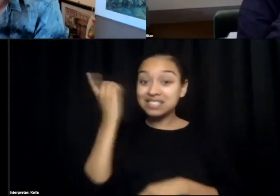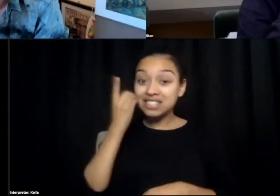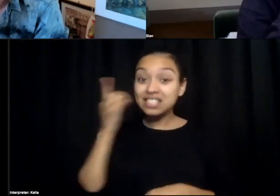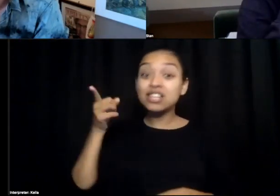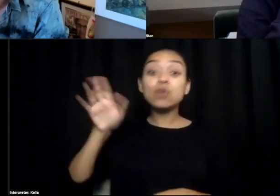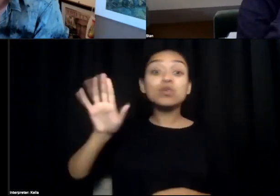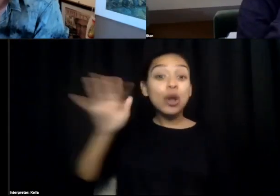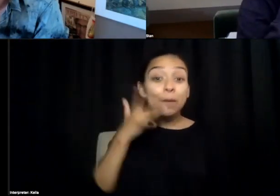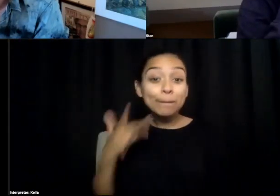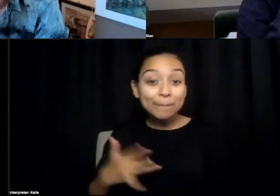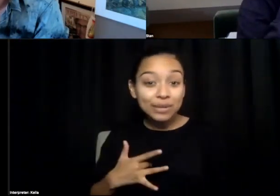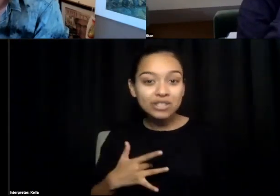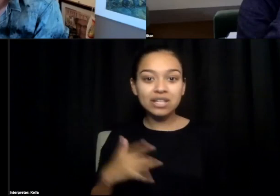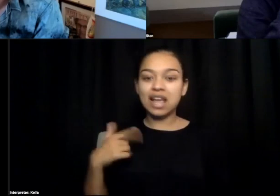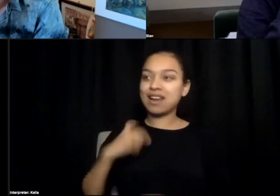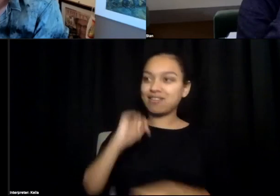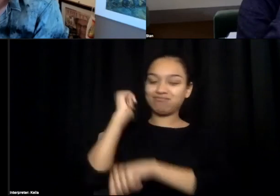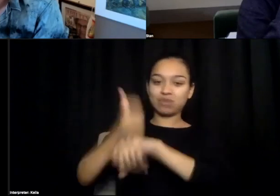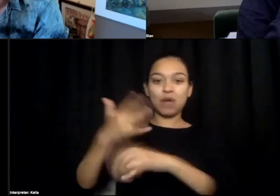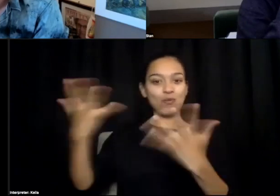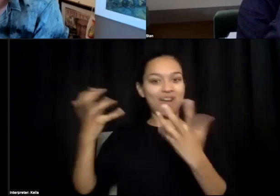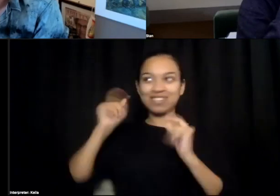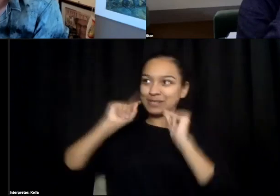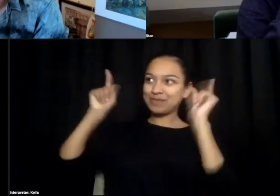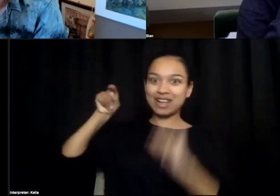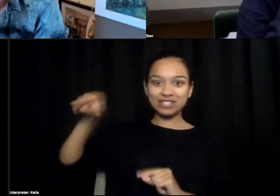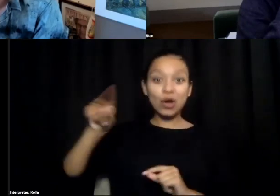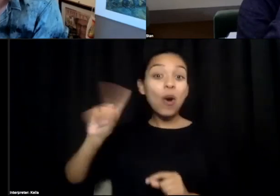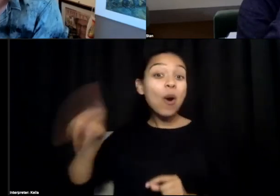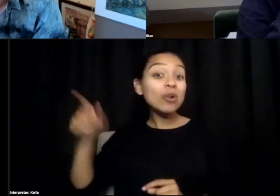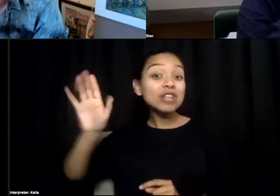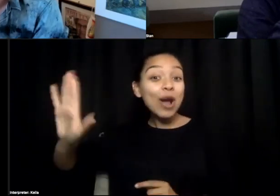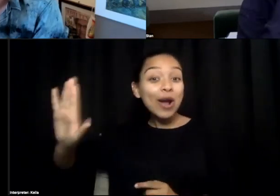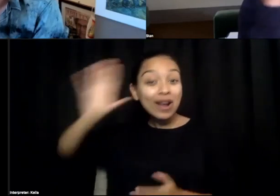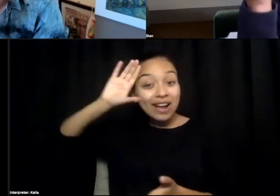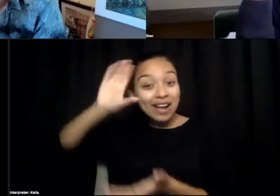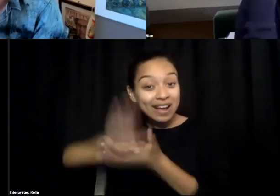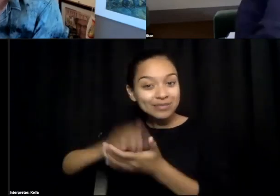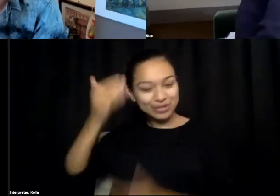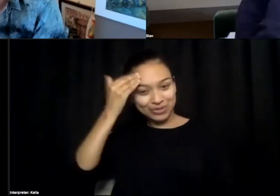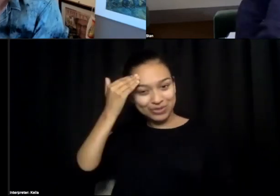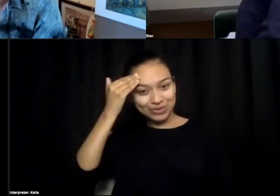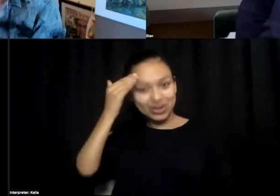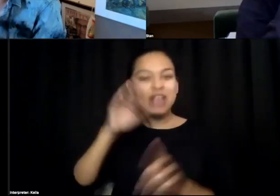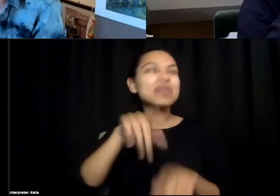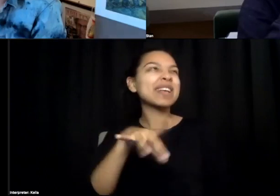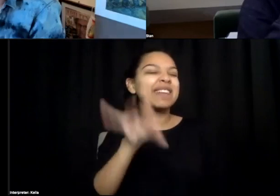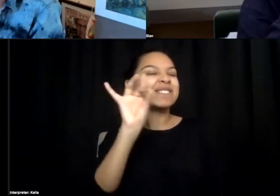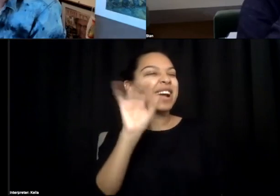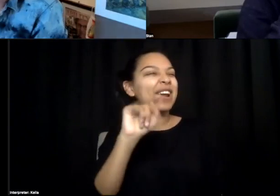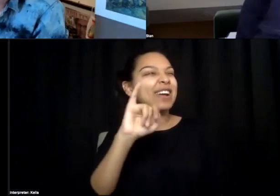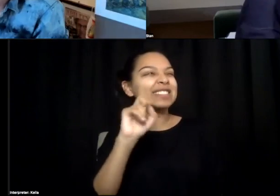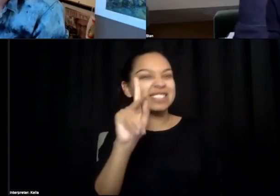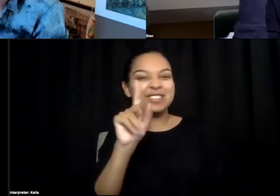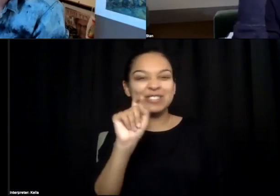party, and I arranged to surprise her. Only her husband knew. Yeah. You can find it on TikTok. It is so